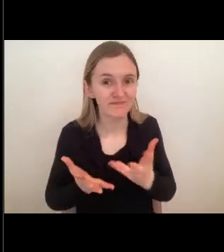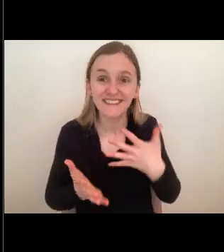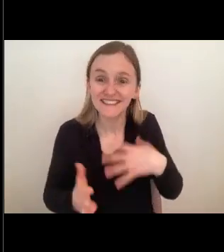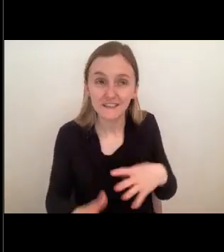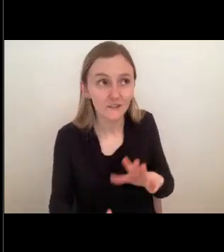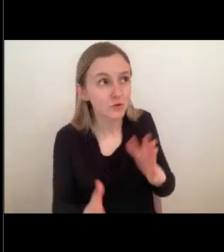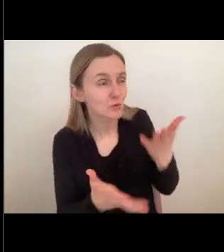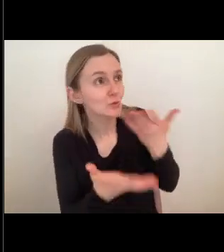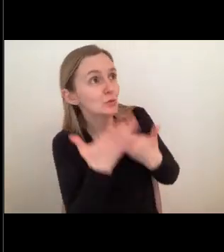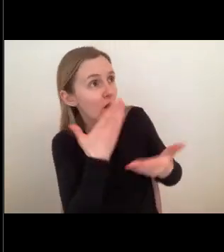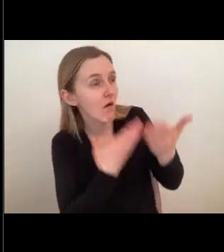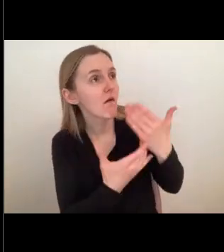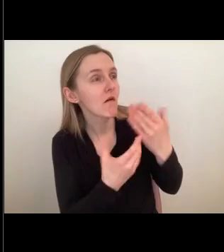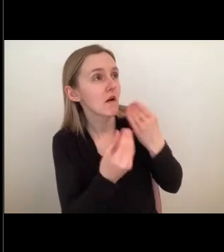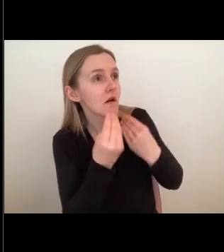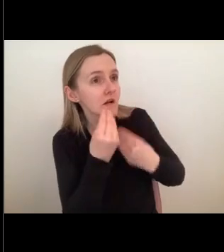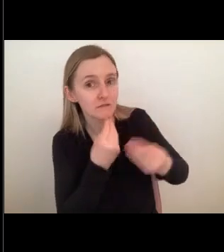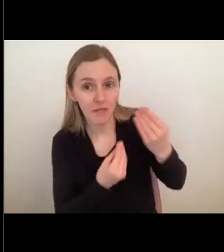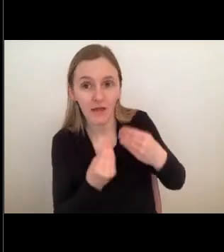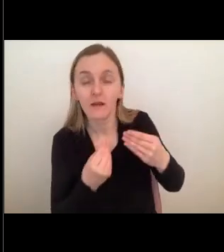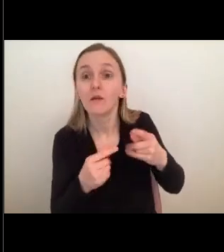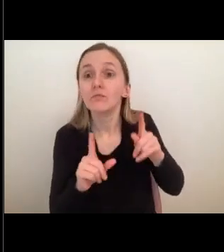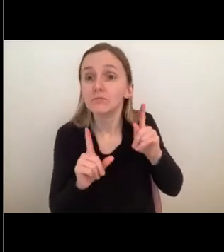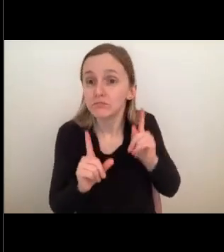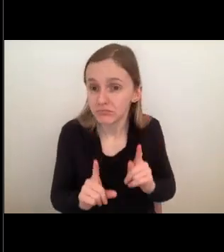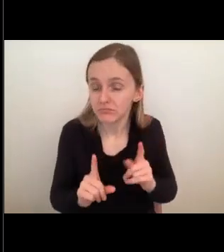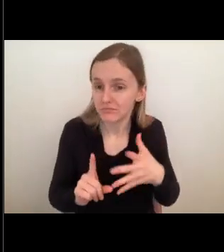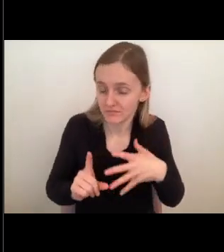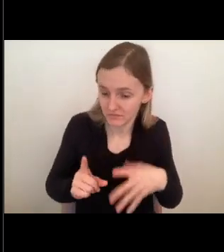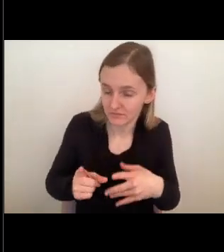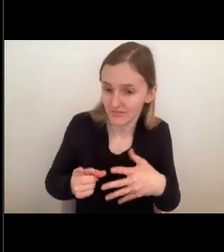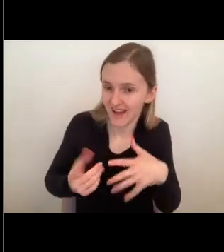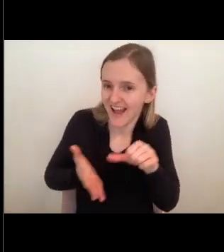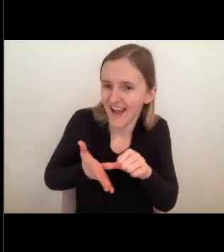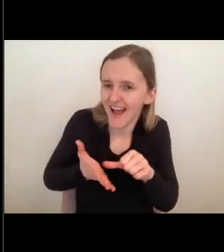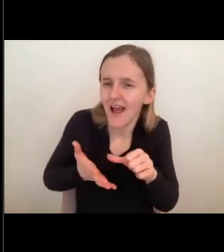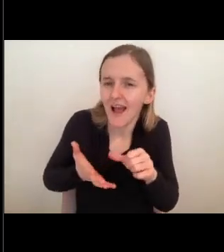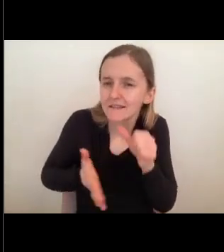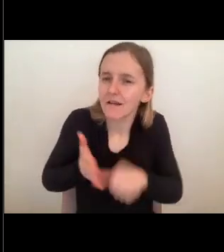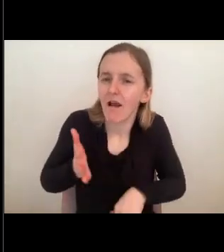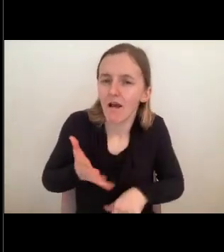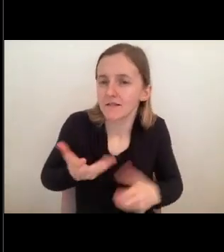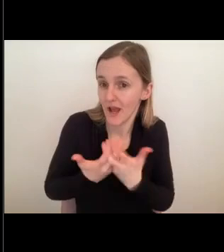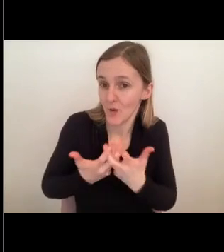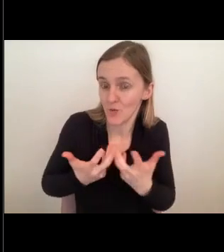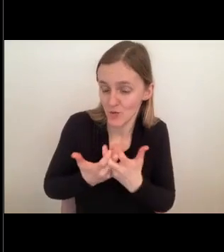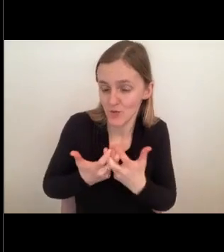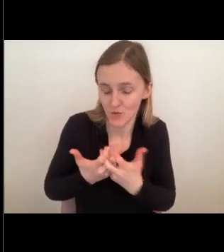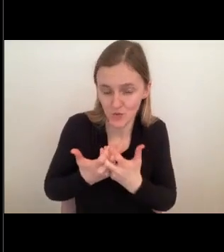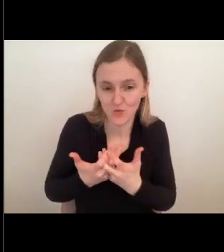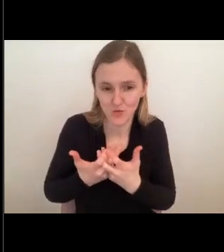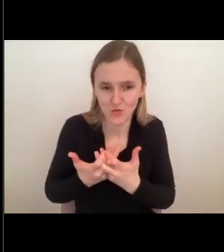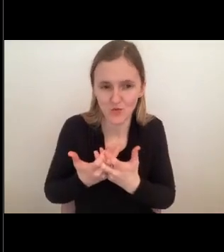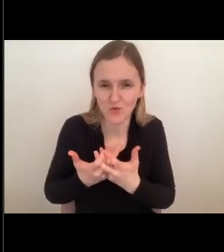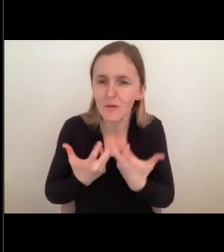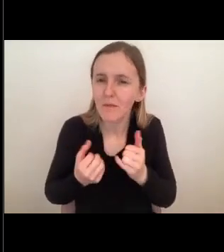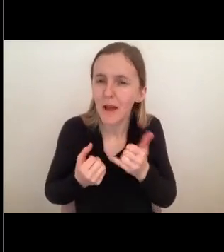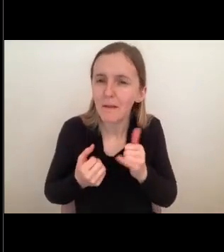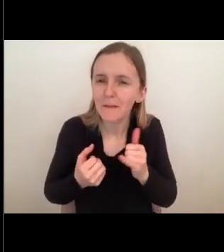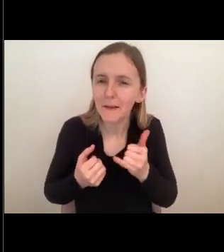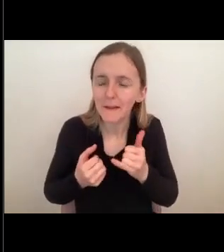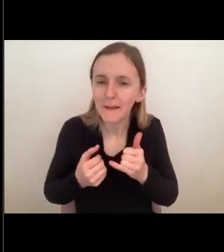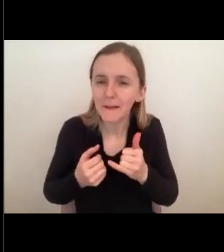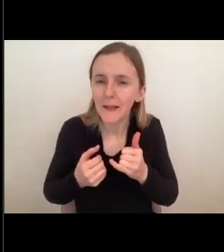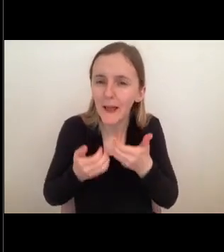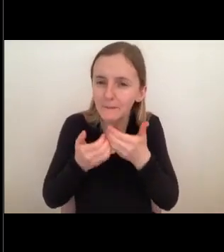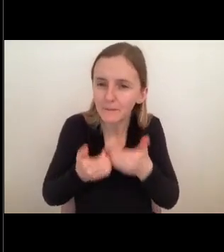down for them, to tell them how to be able to start, break it down into manageable chunks for them to be able to do